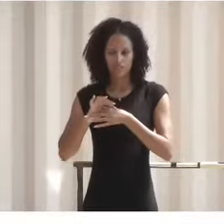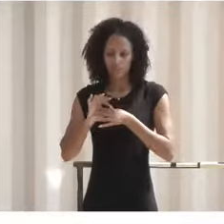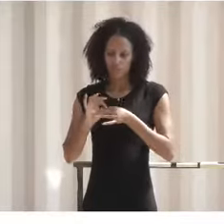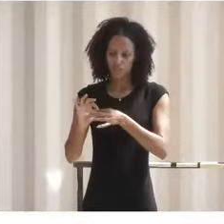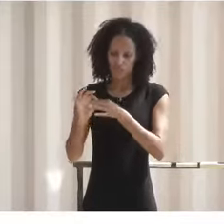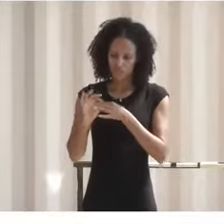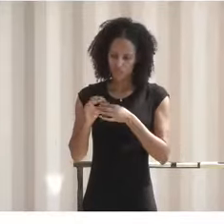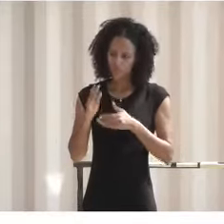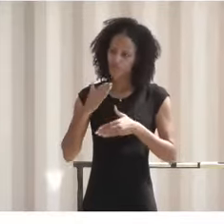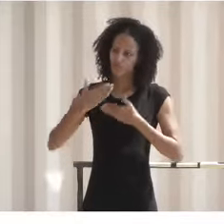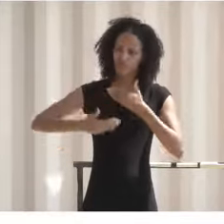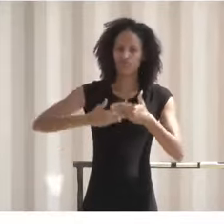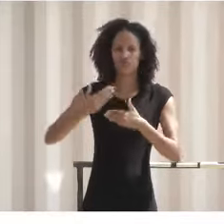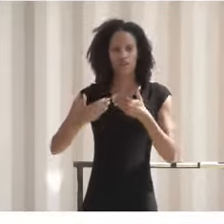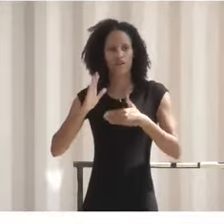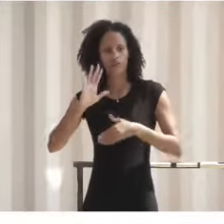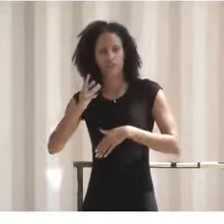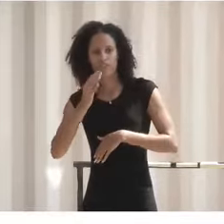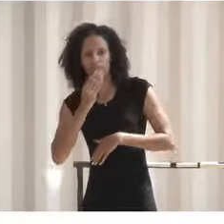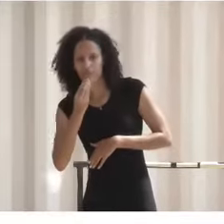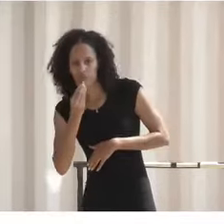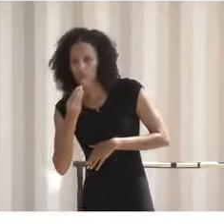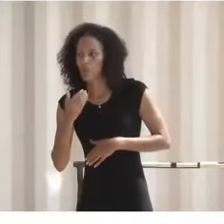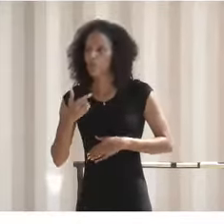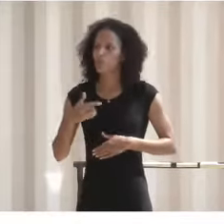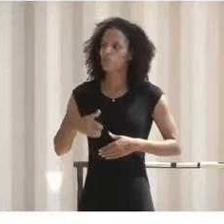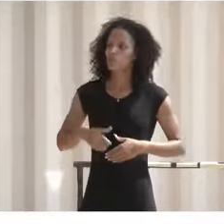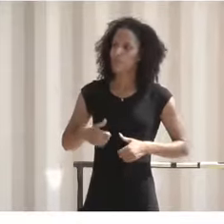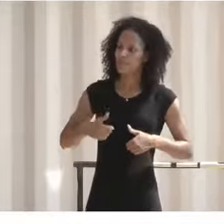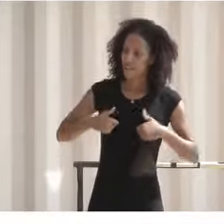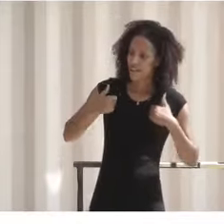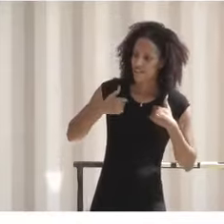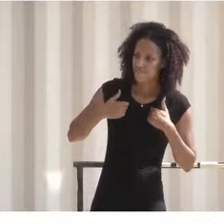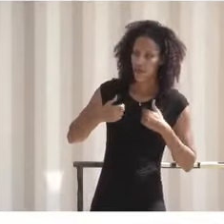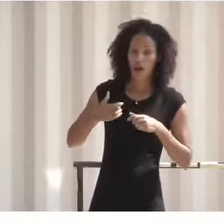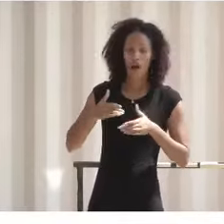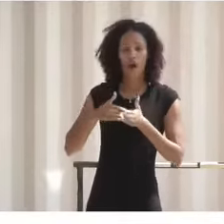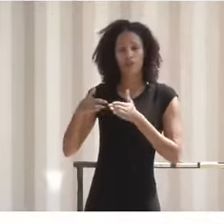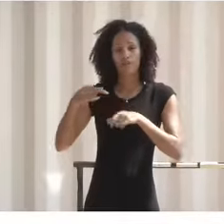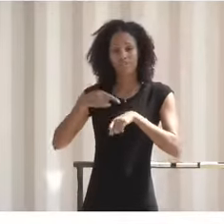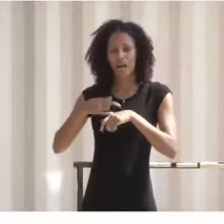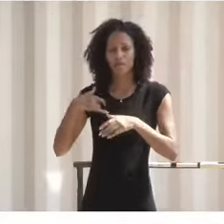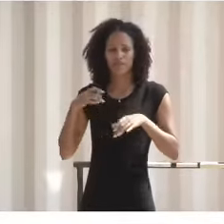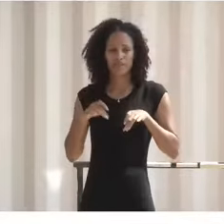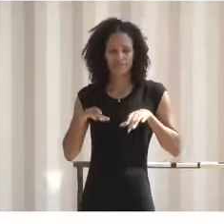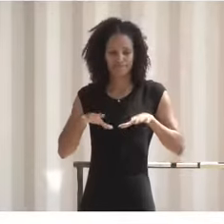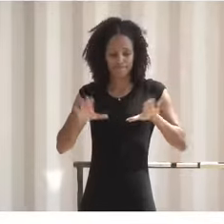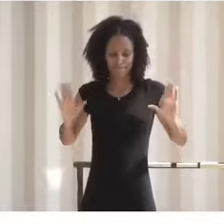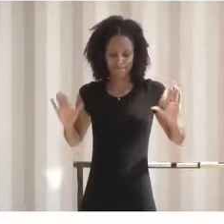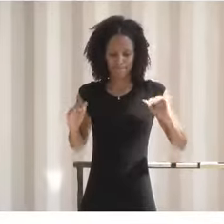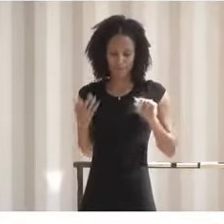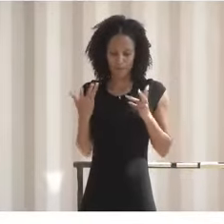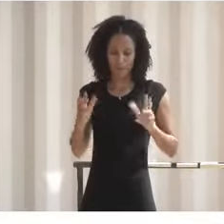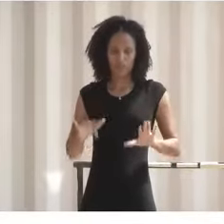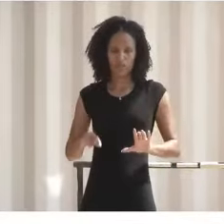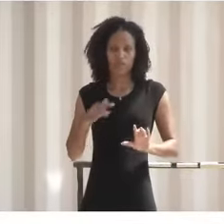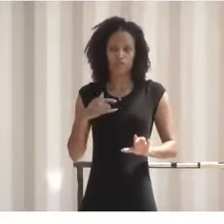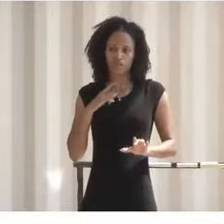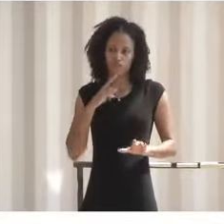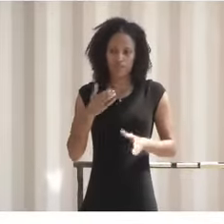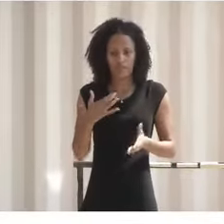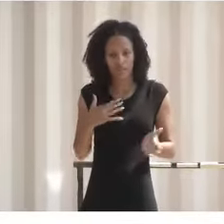culture, to their food, to their livelihood, and oftentimes those are being neglected in this design. When we design framework